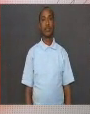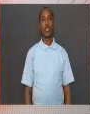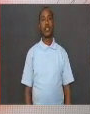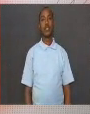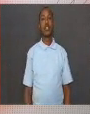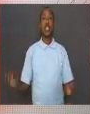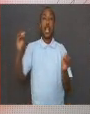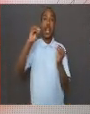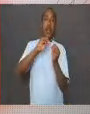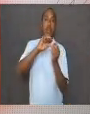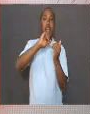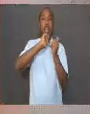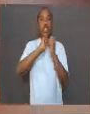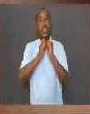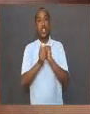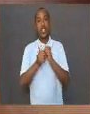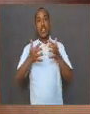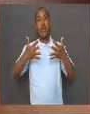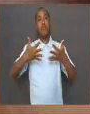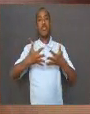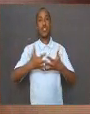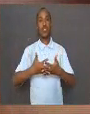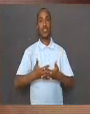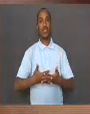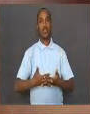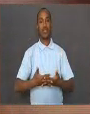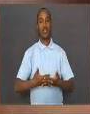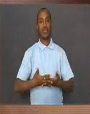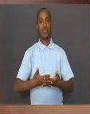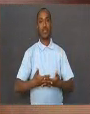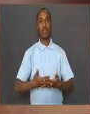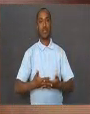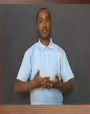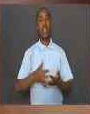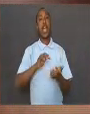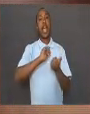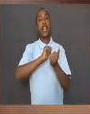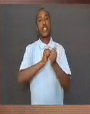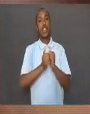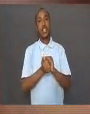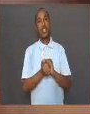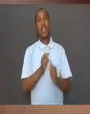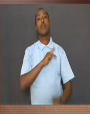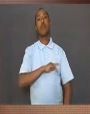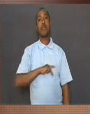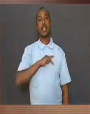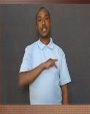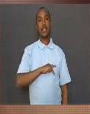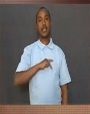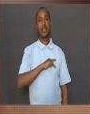These include a change in composition, a change